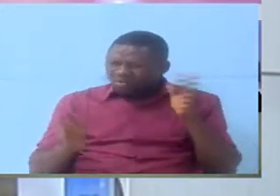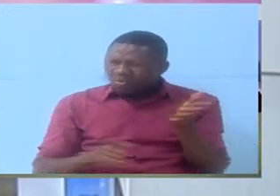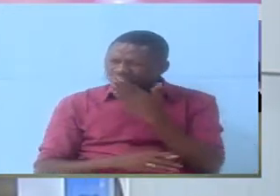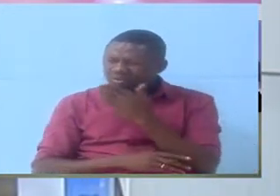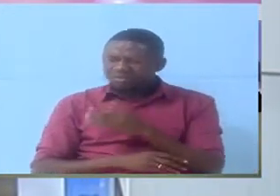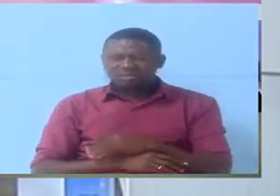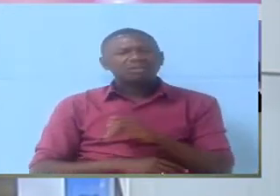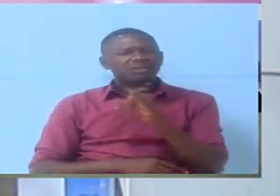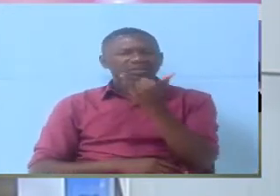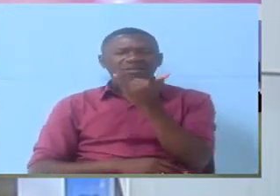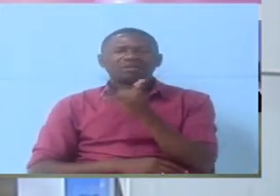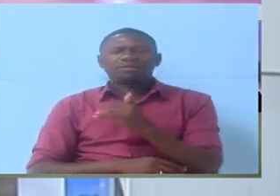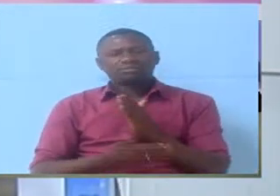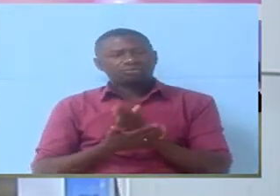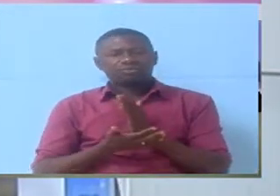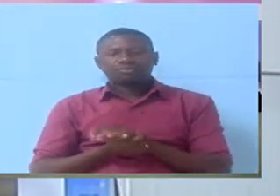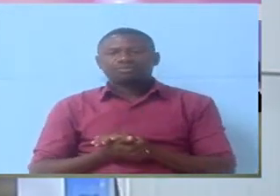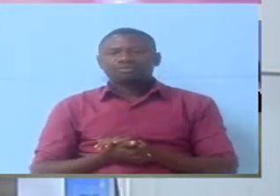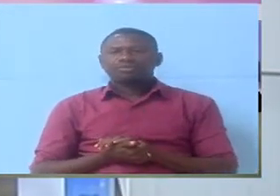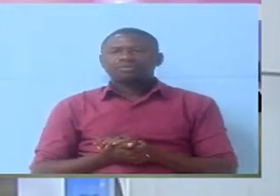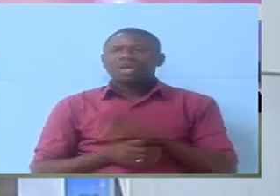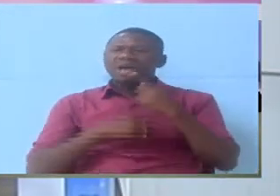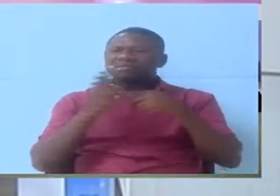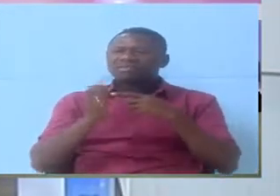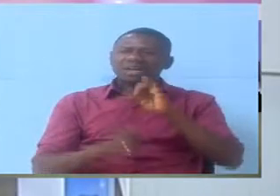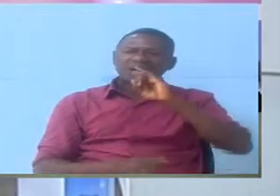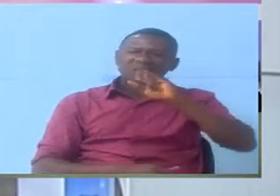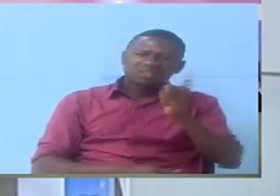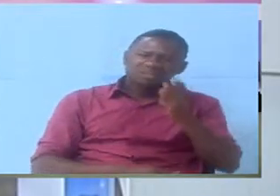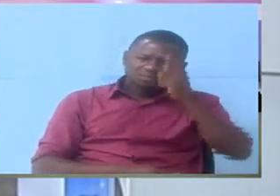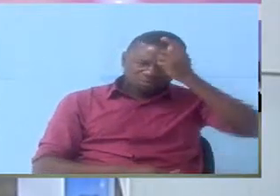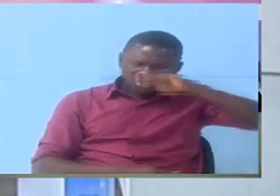Then when he left, I was still standing.